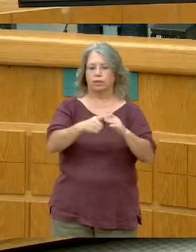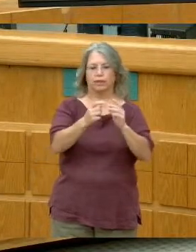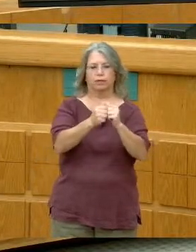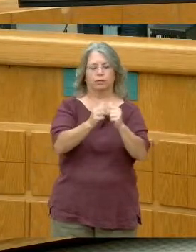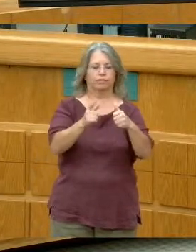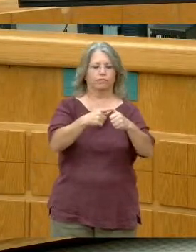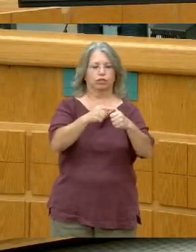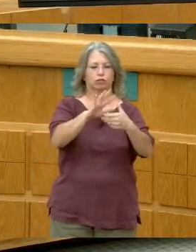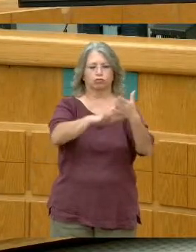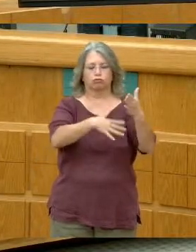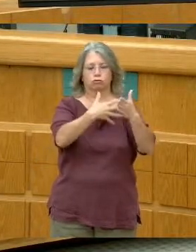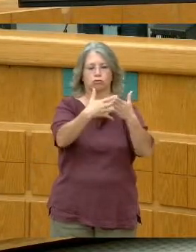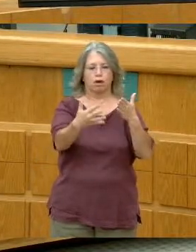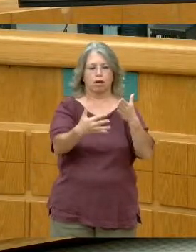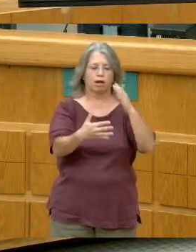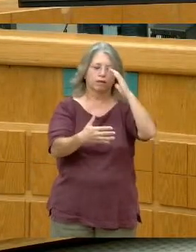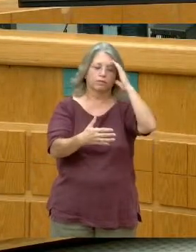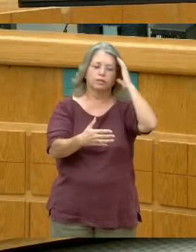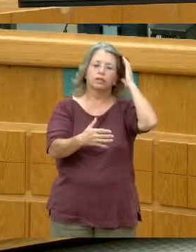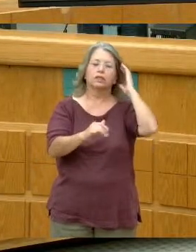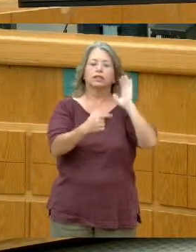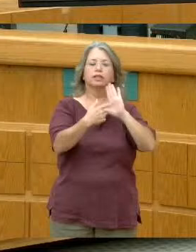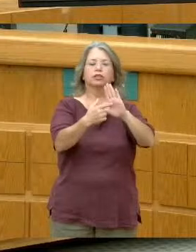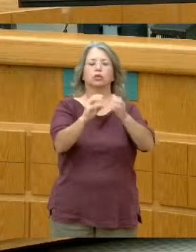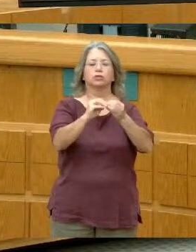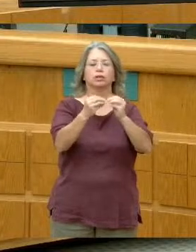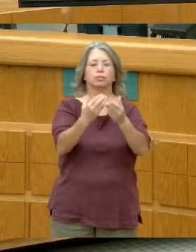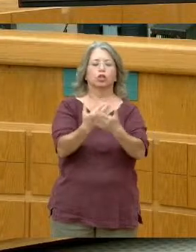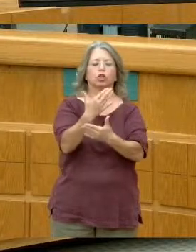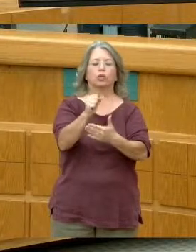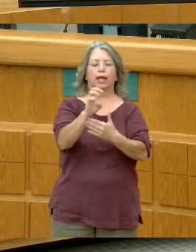This shows the number of new cases in Nueces County.